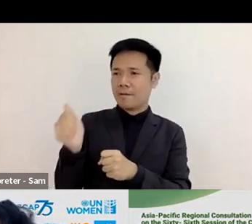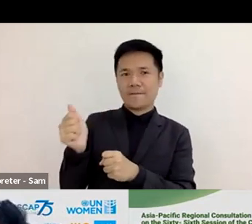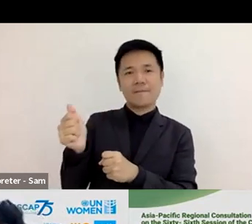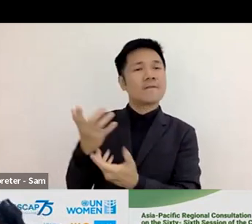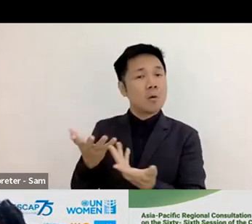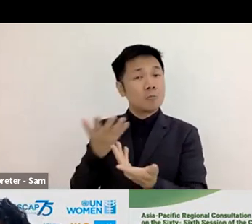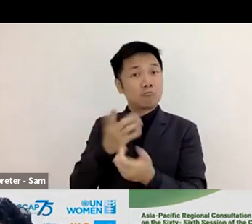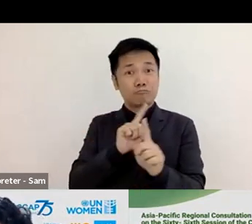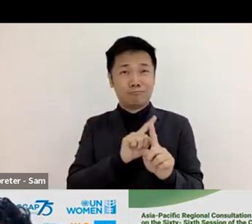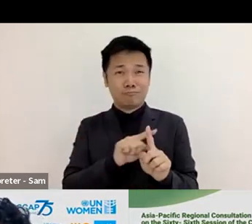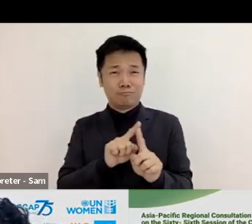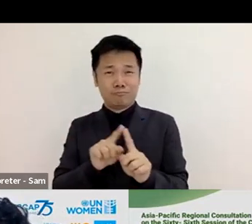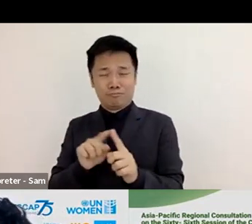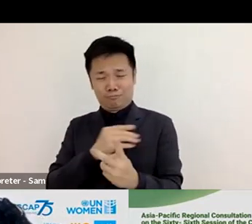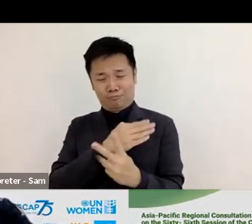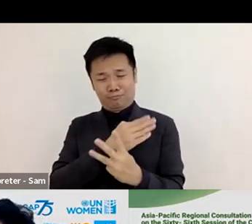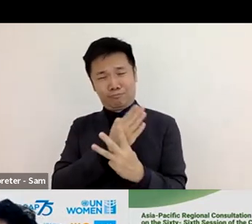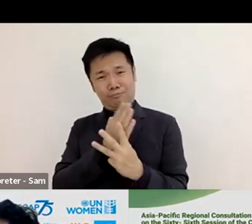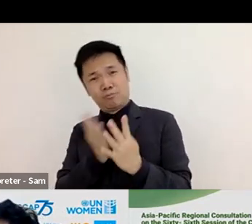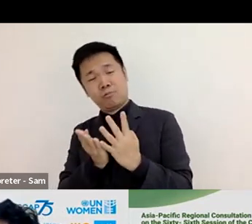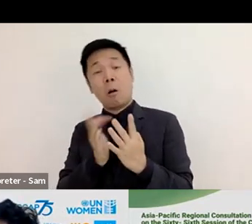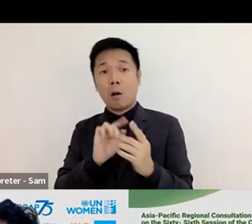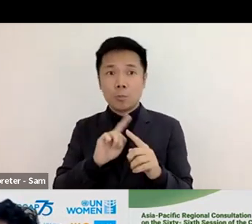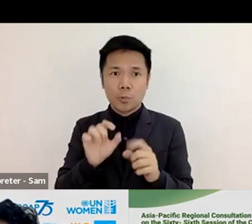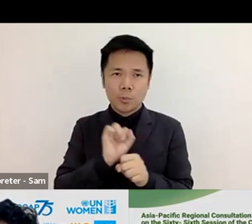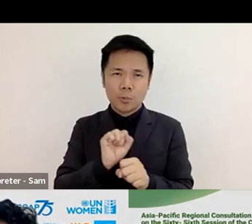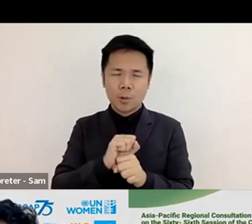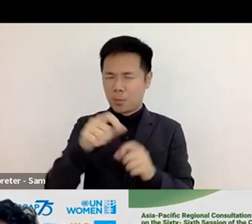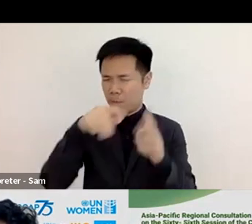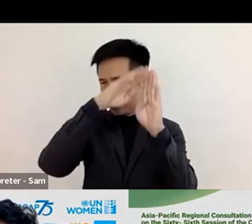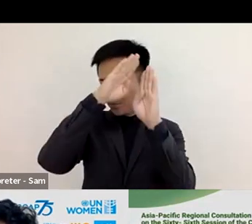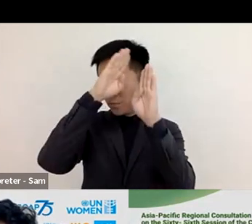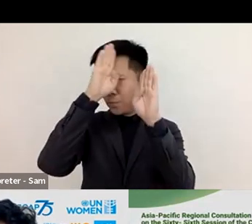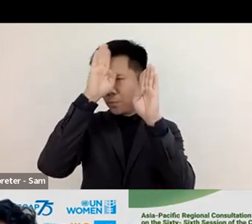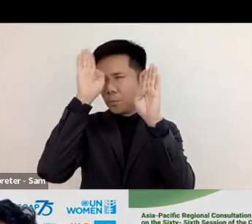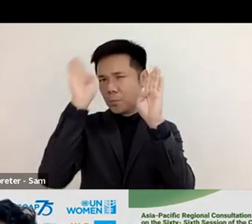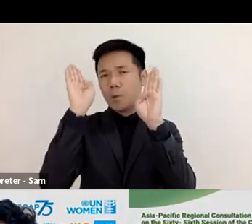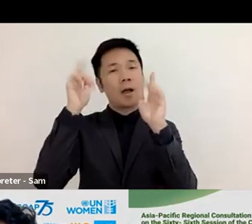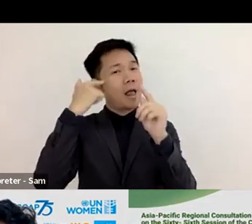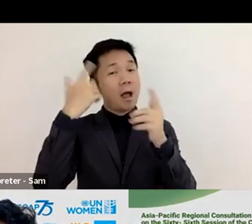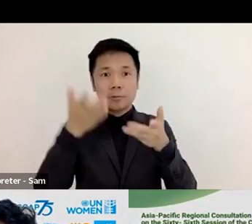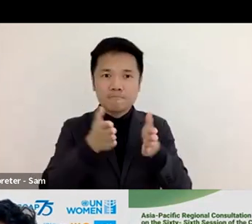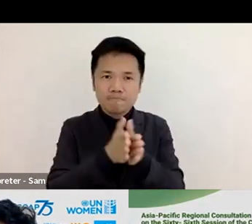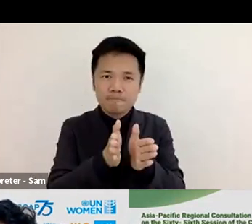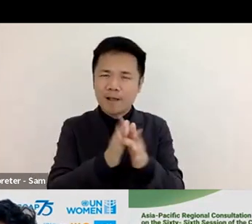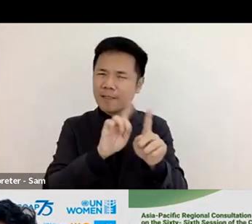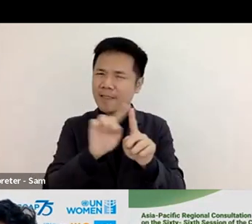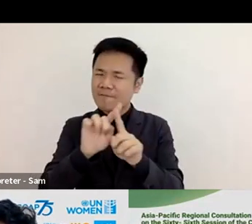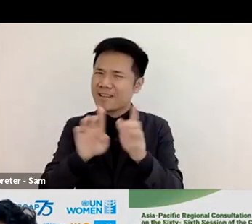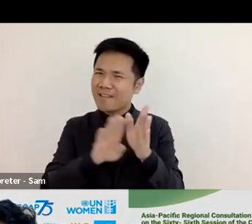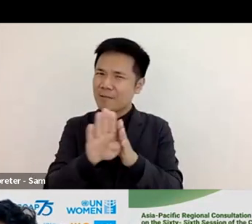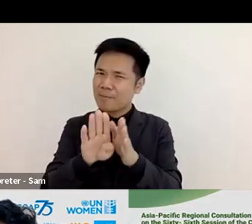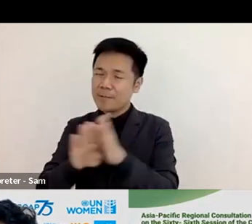possess a remarkable blend of multifaceted and the multidimensional development experiences, spanning